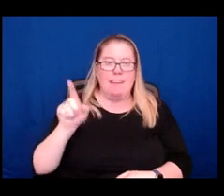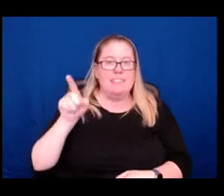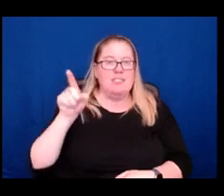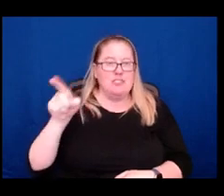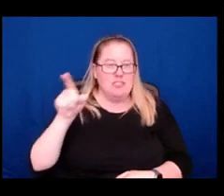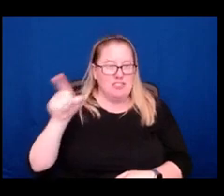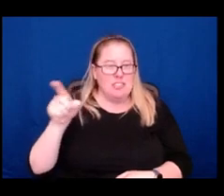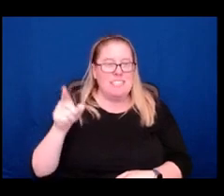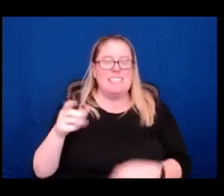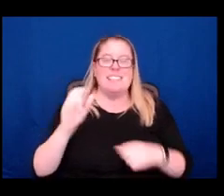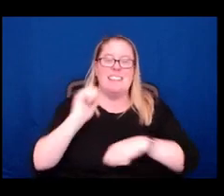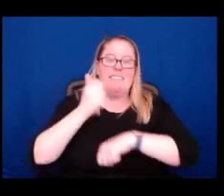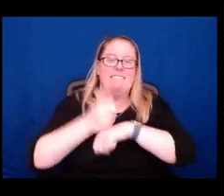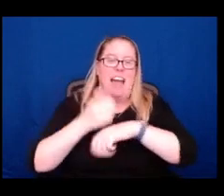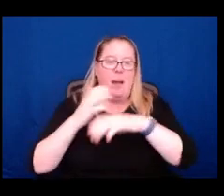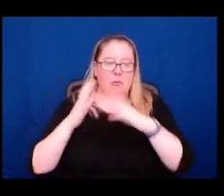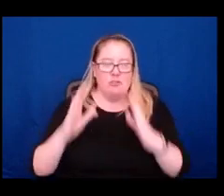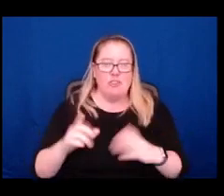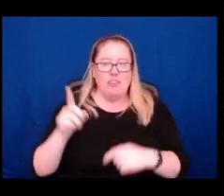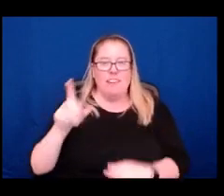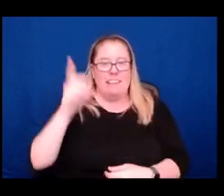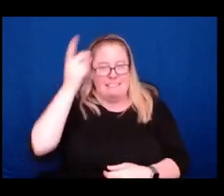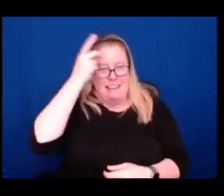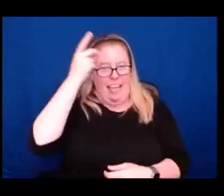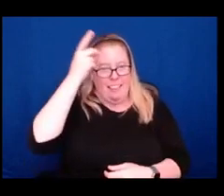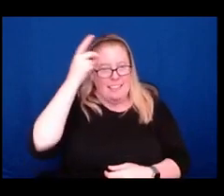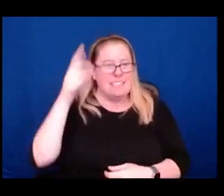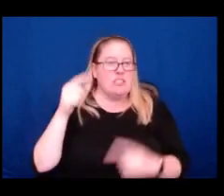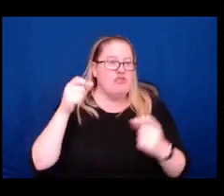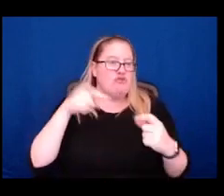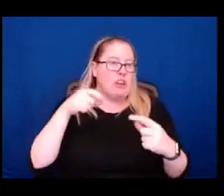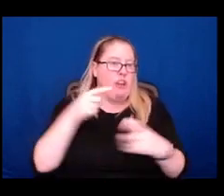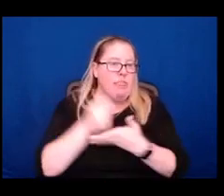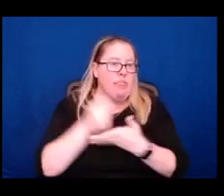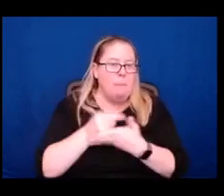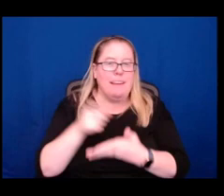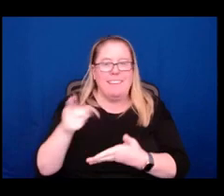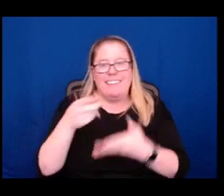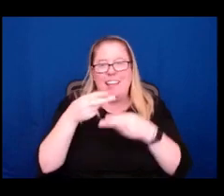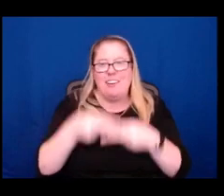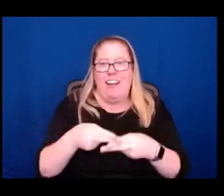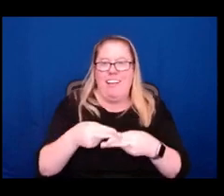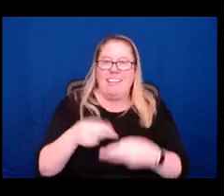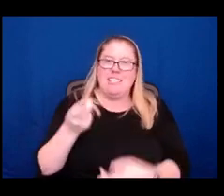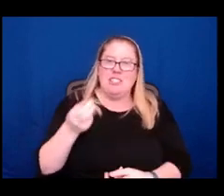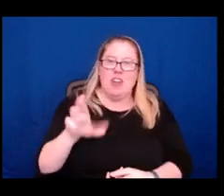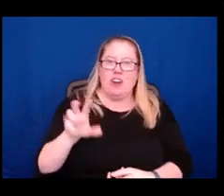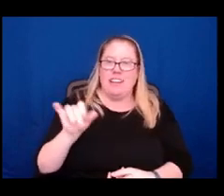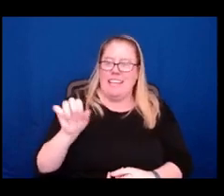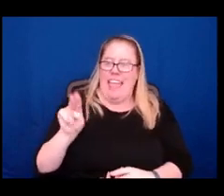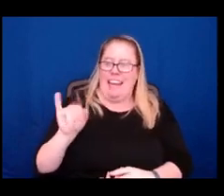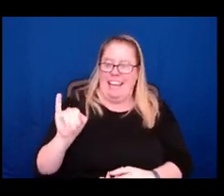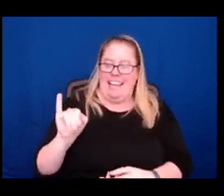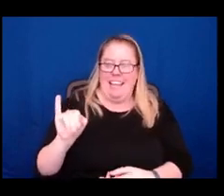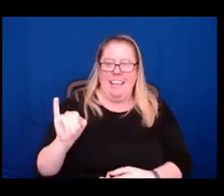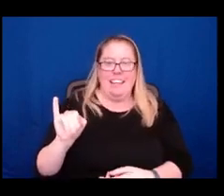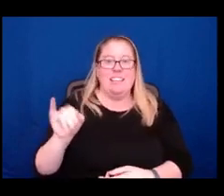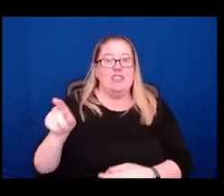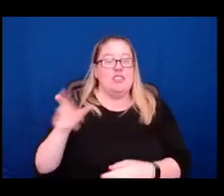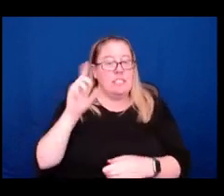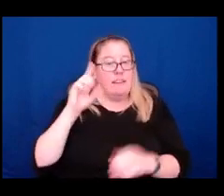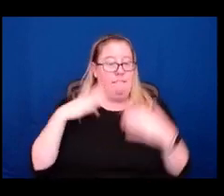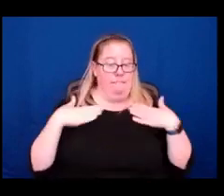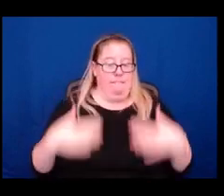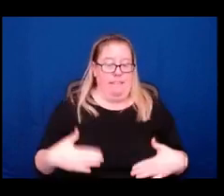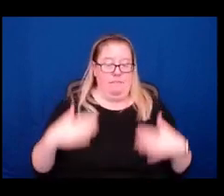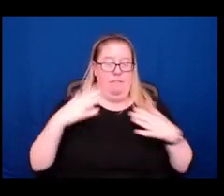Therapy in Dallas, Texas. She's affectionately known as Dr. Yenny. She's a forward-thinking physical therapist who made it her business